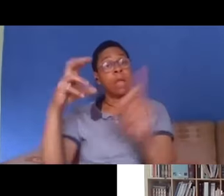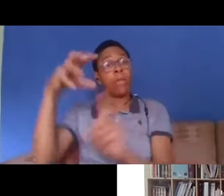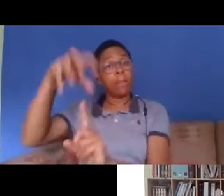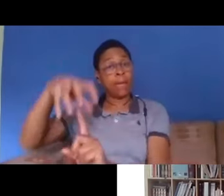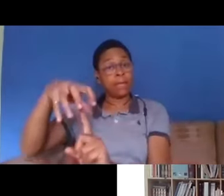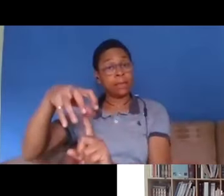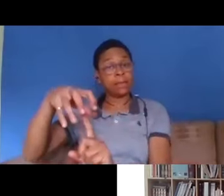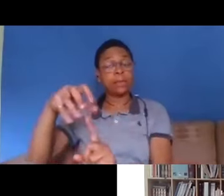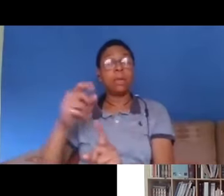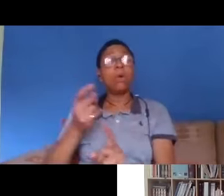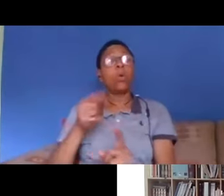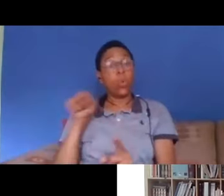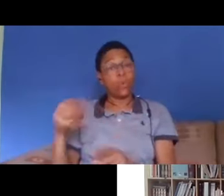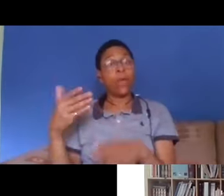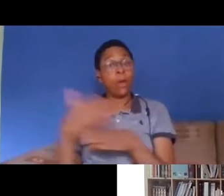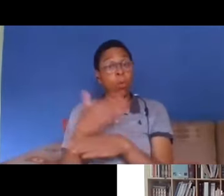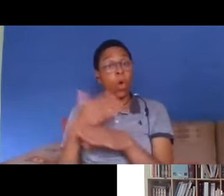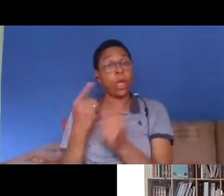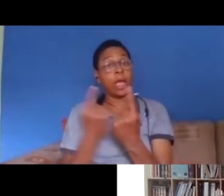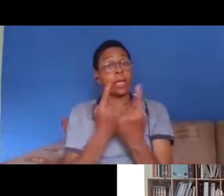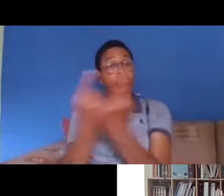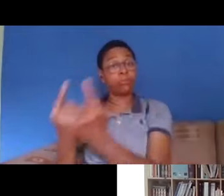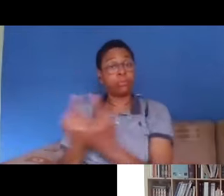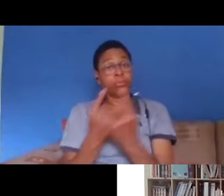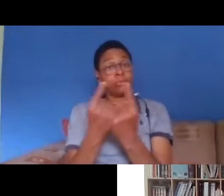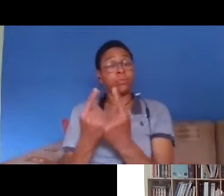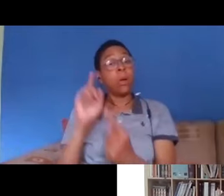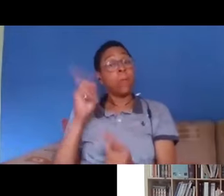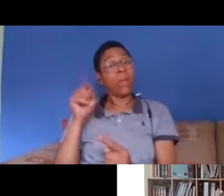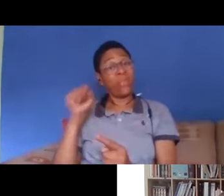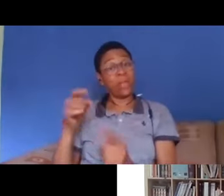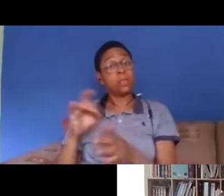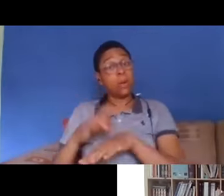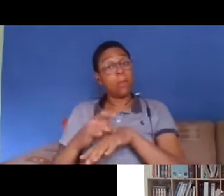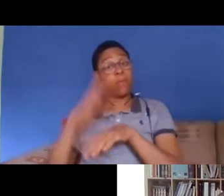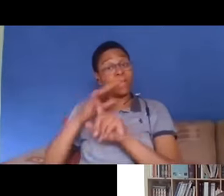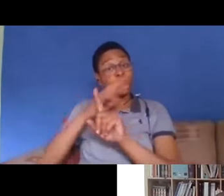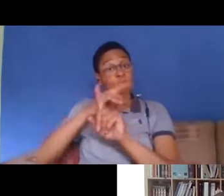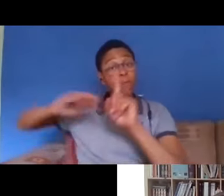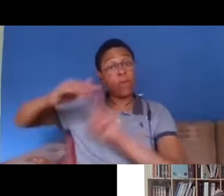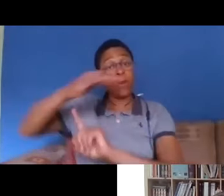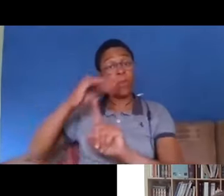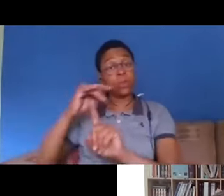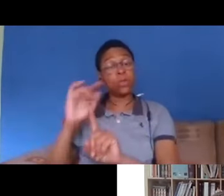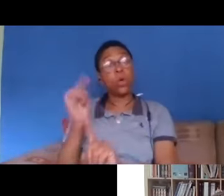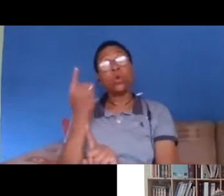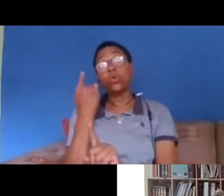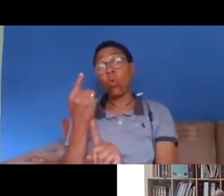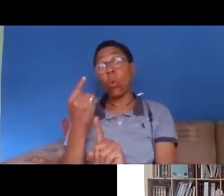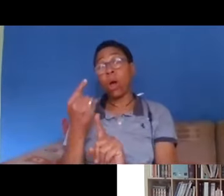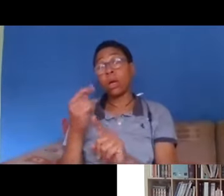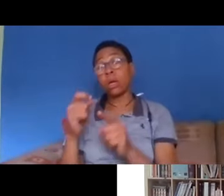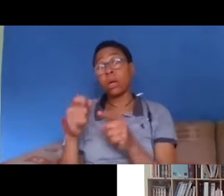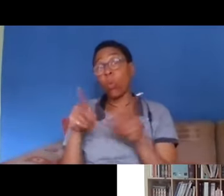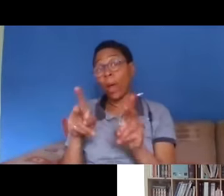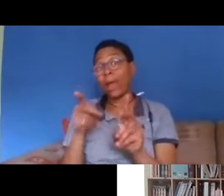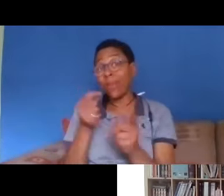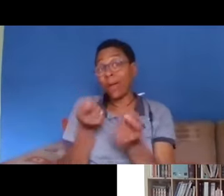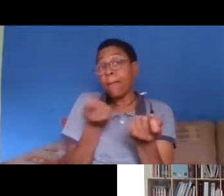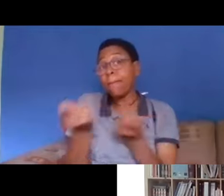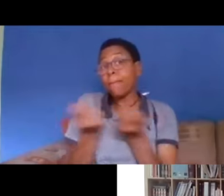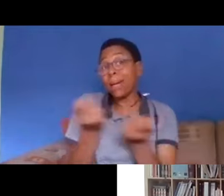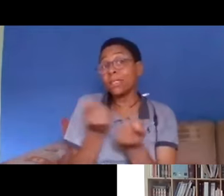and because that's a professional environment, one of the mitigation factors that they are implementing